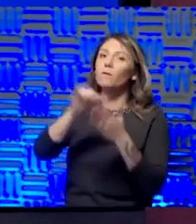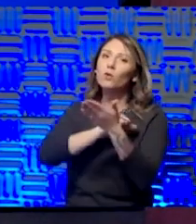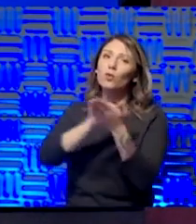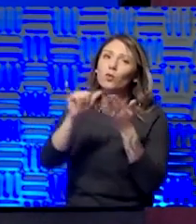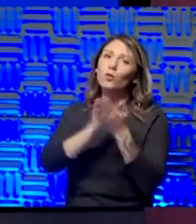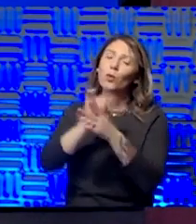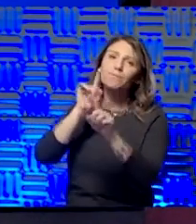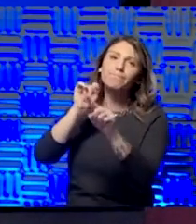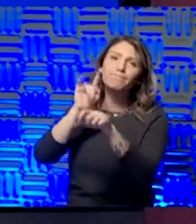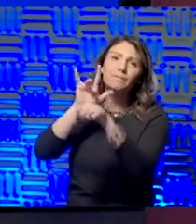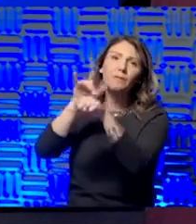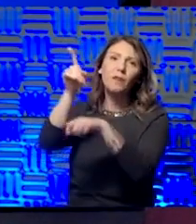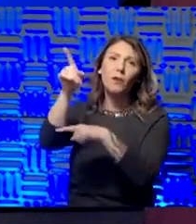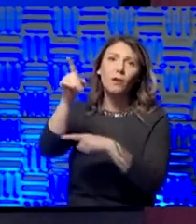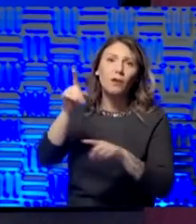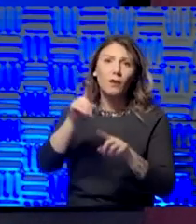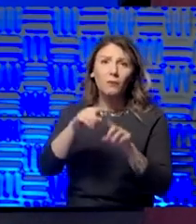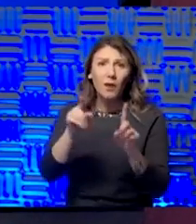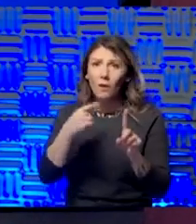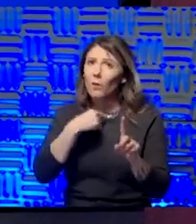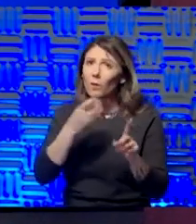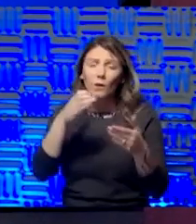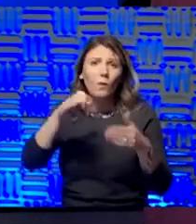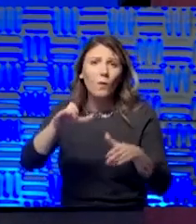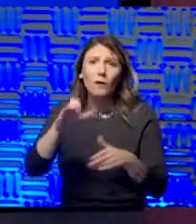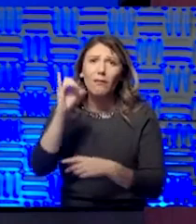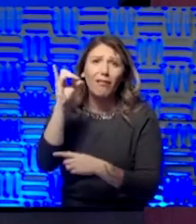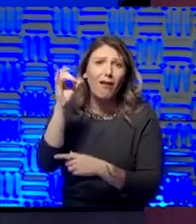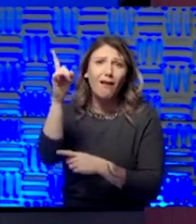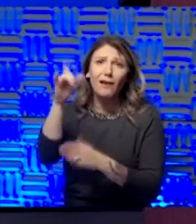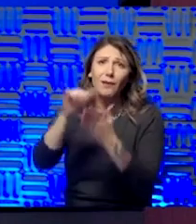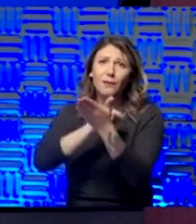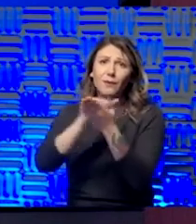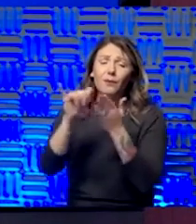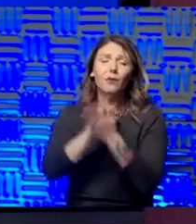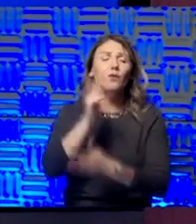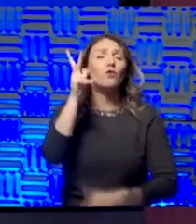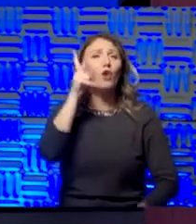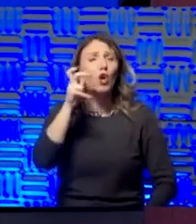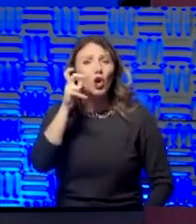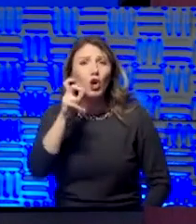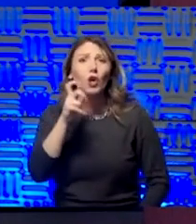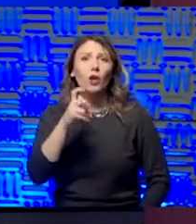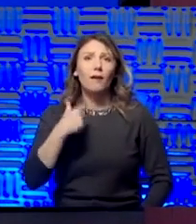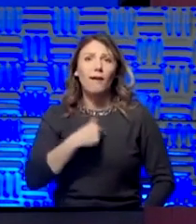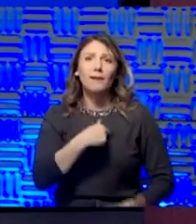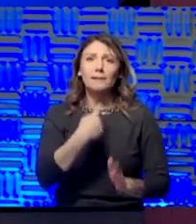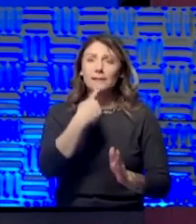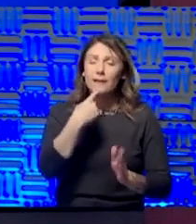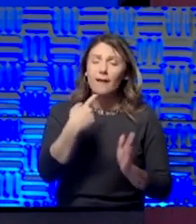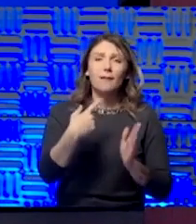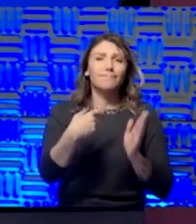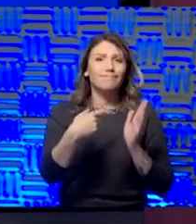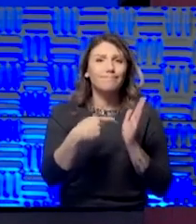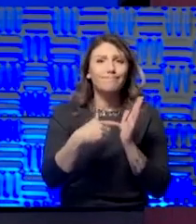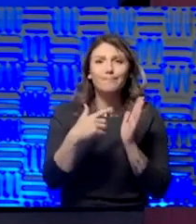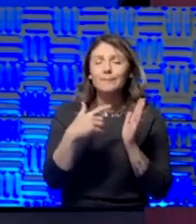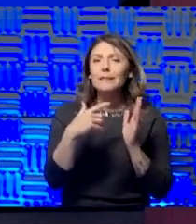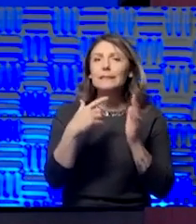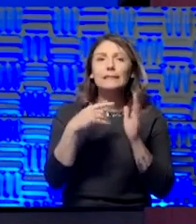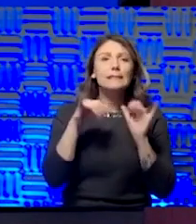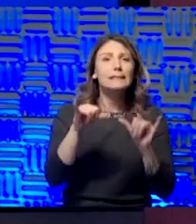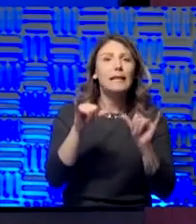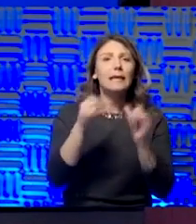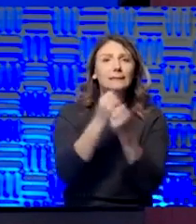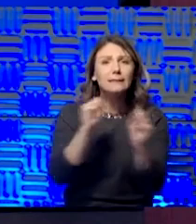not a part of New York we want to be like. You've heard us say repeatedly, stay safe, shelter